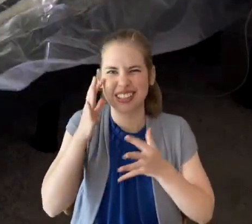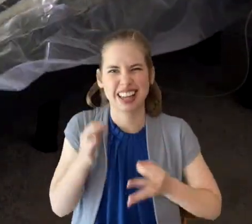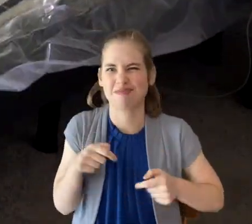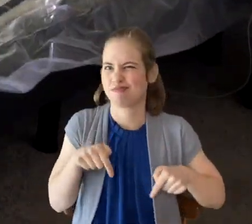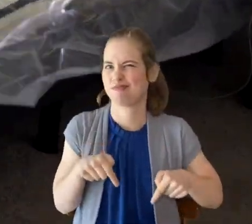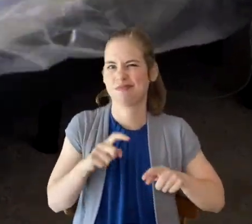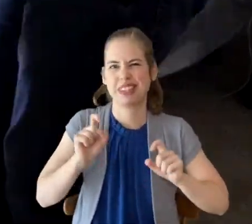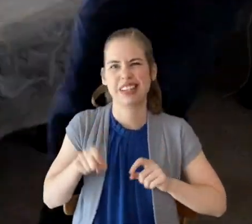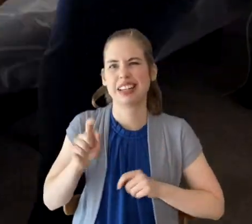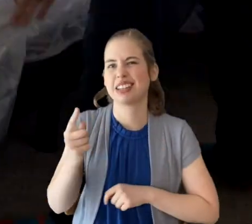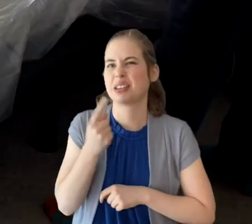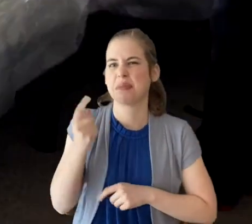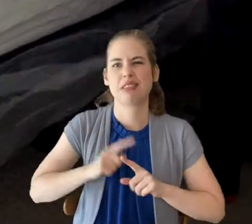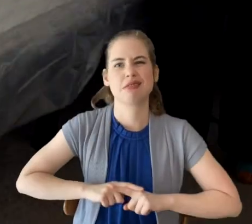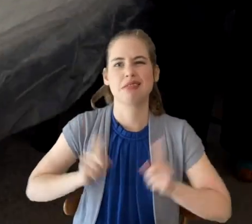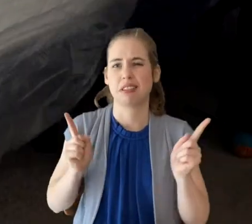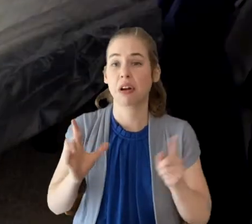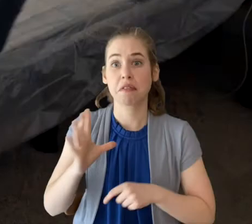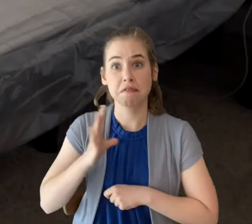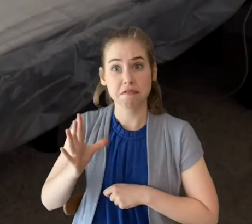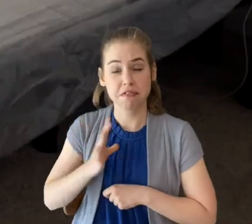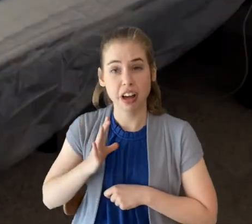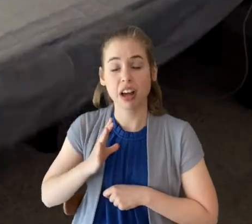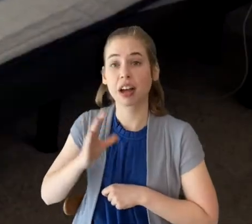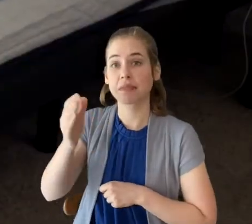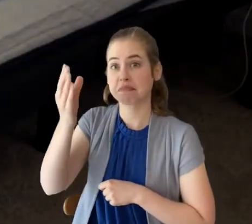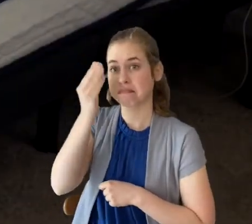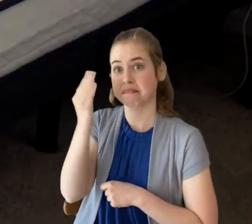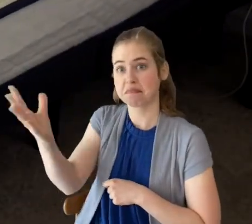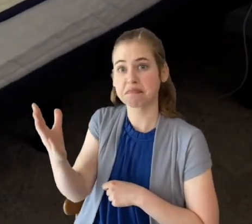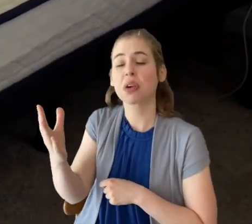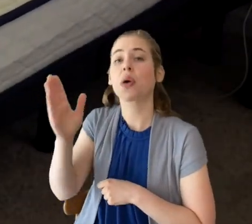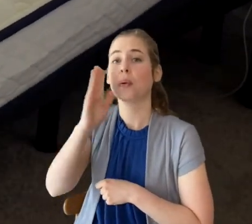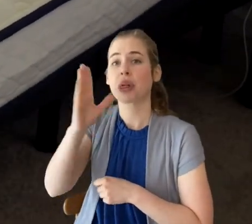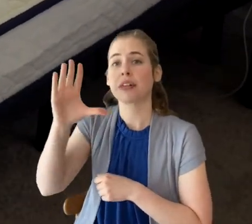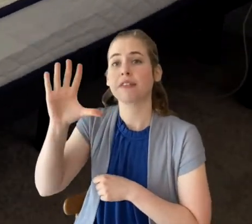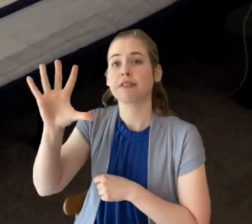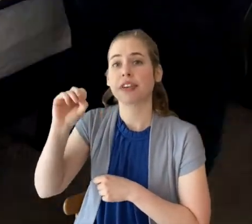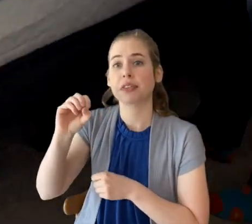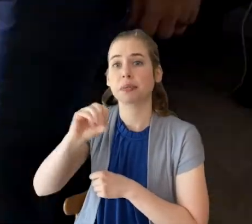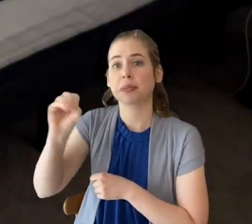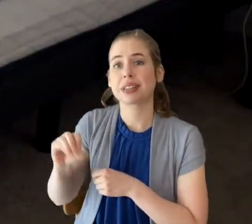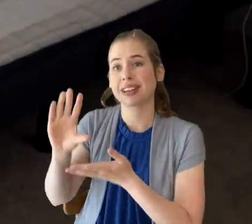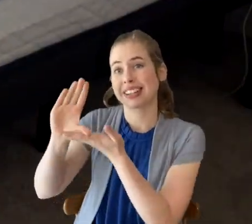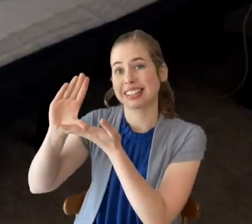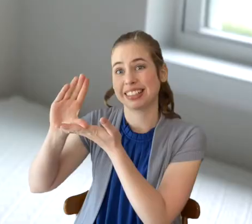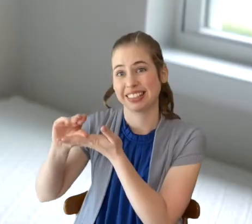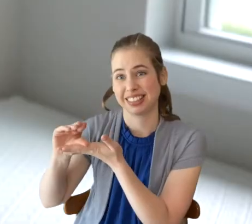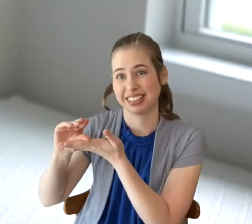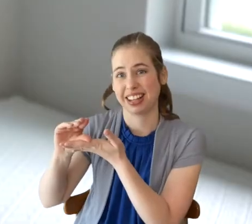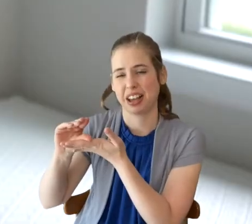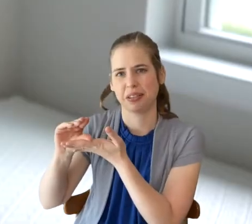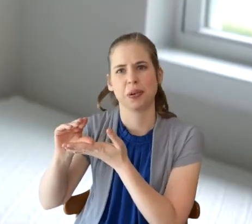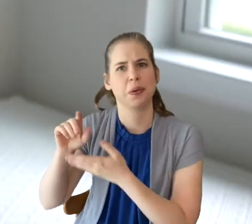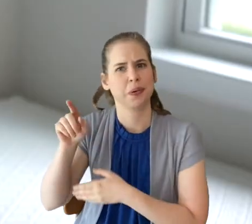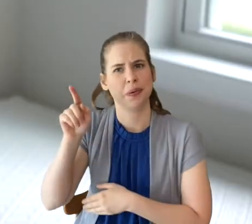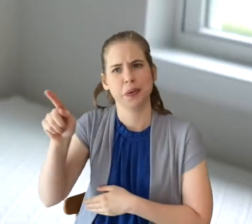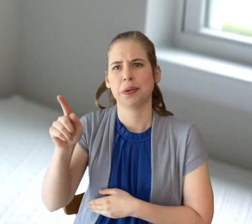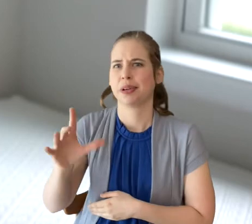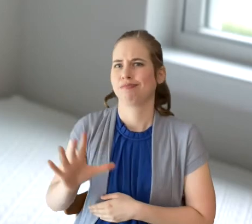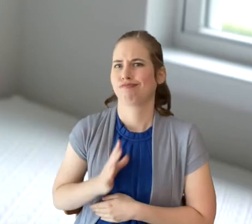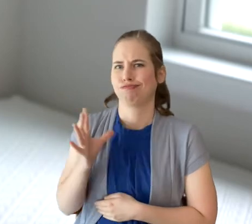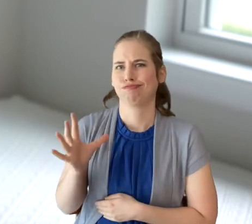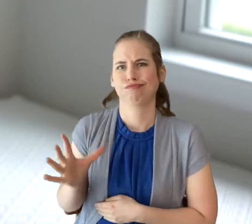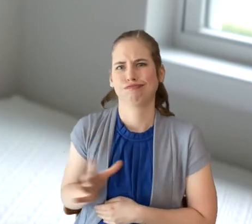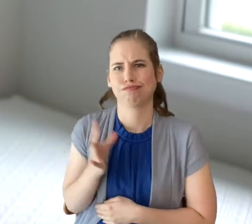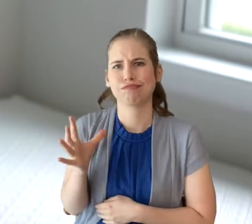of its current price. And this includes if you want just a different model or you just want the firmness changed. WinkBeds has you covered.